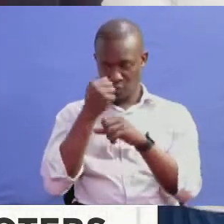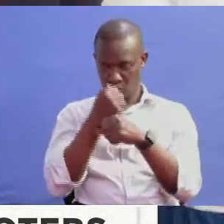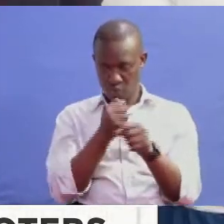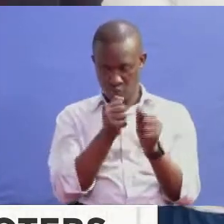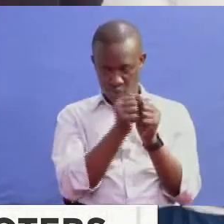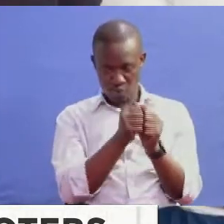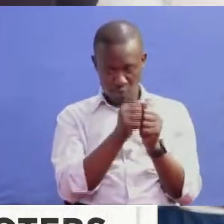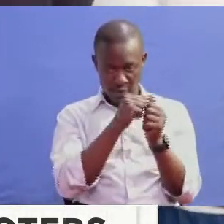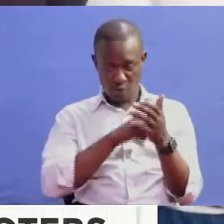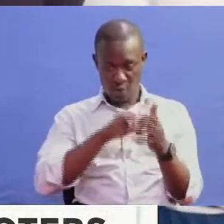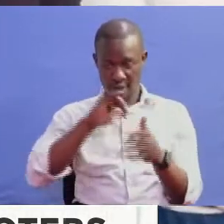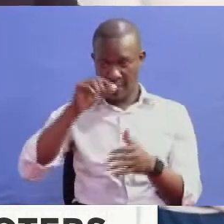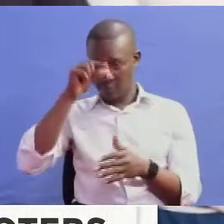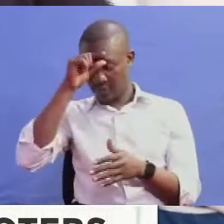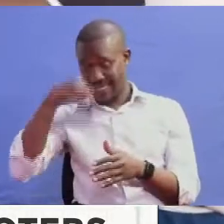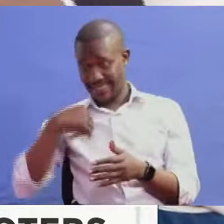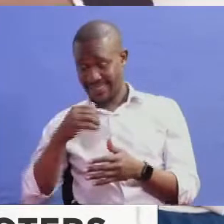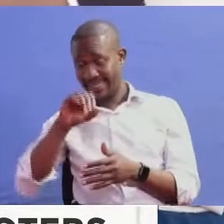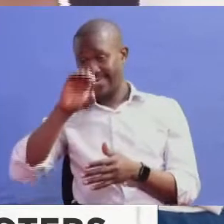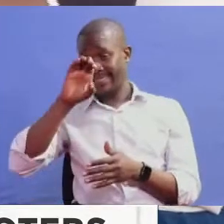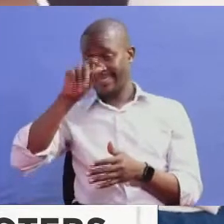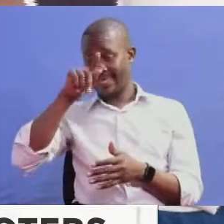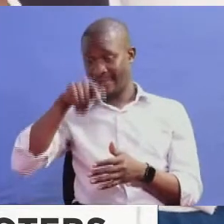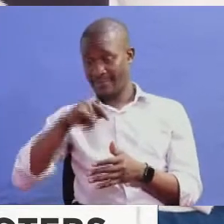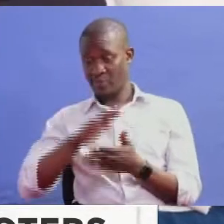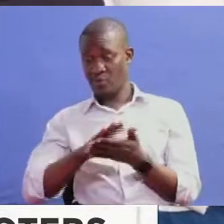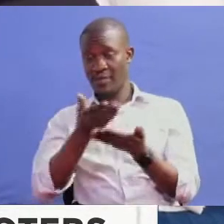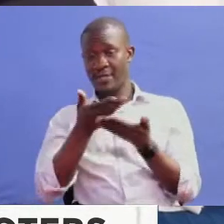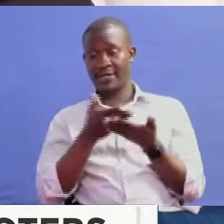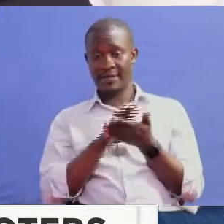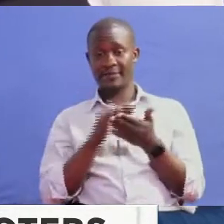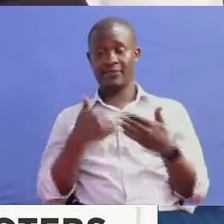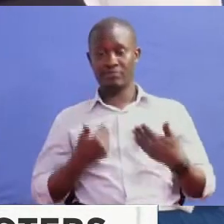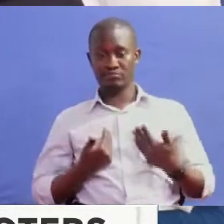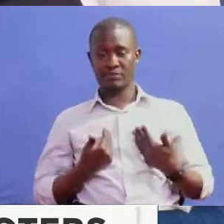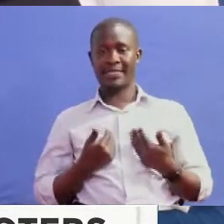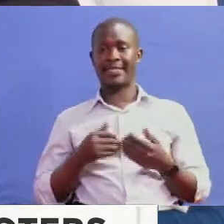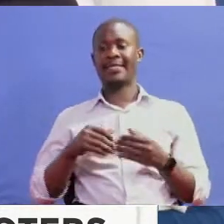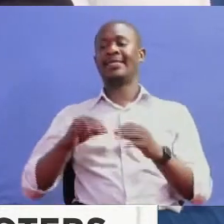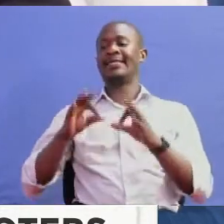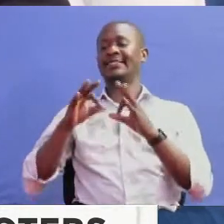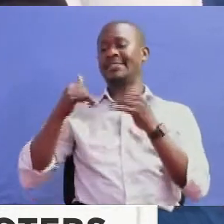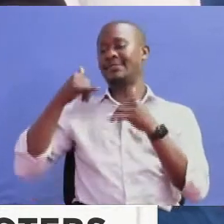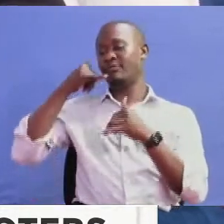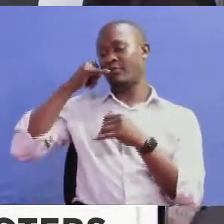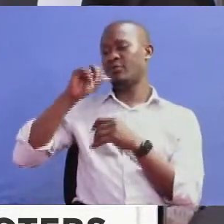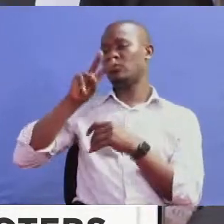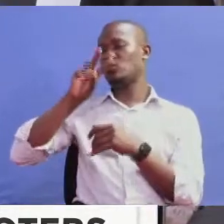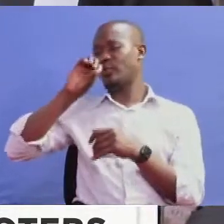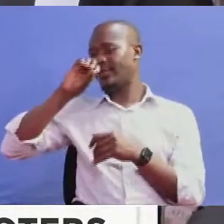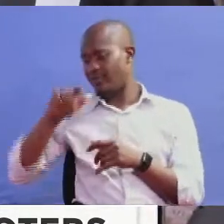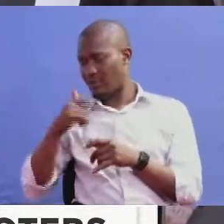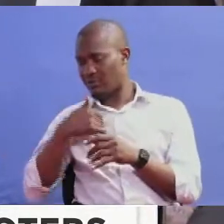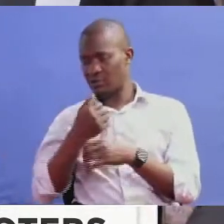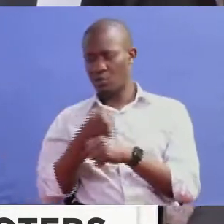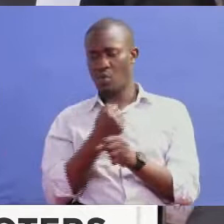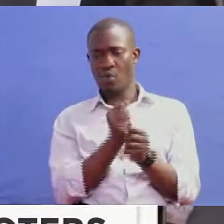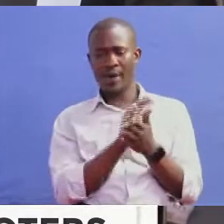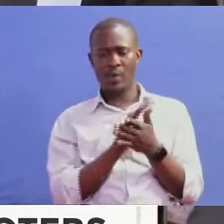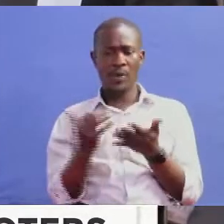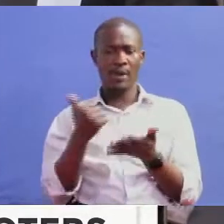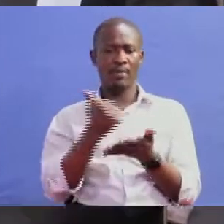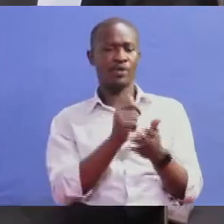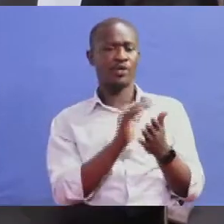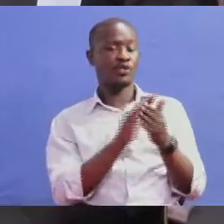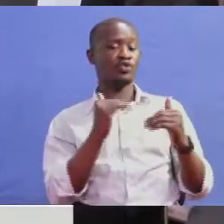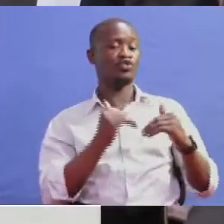county governments, CHPs will receive monthly stipend and smartphones. Additionally, 20,000 more health workers will be employed to